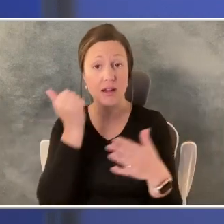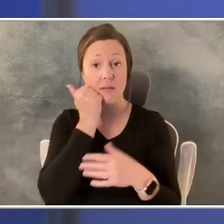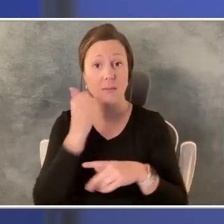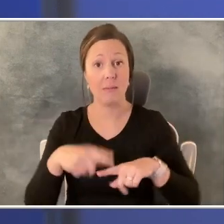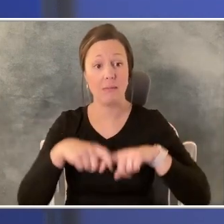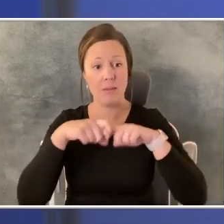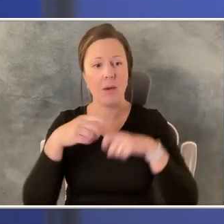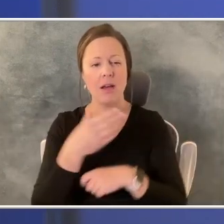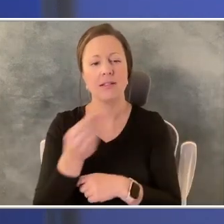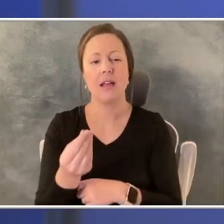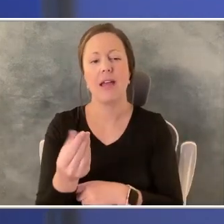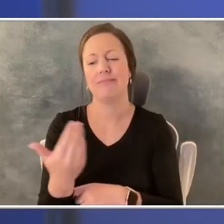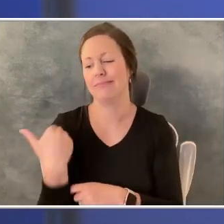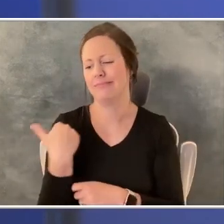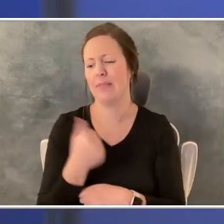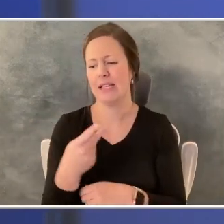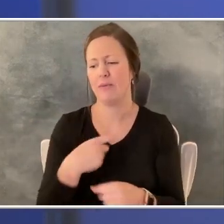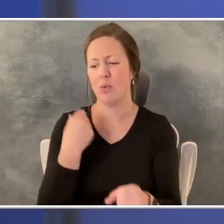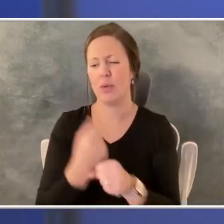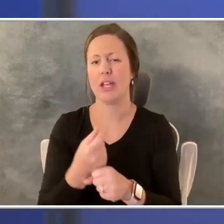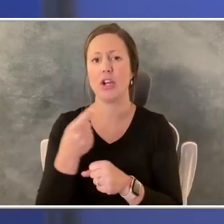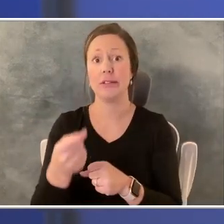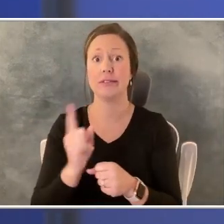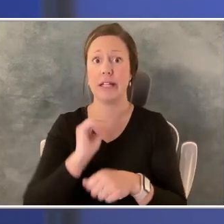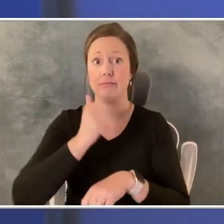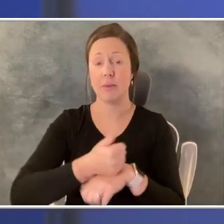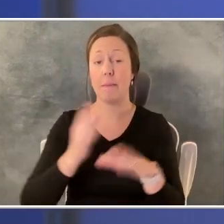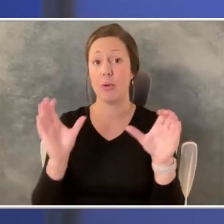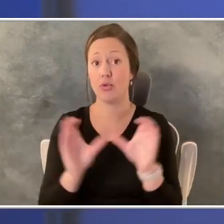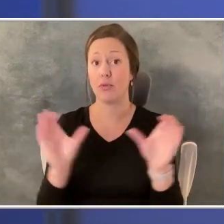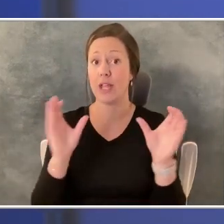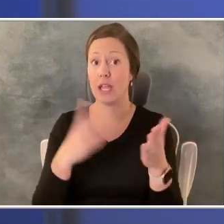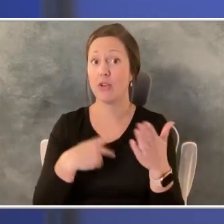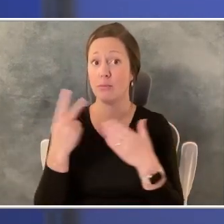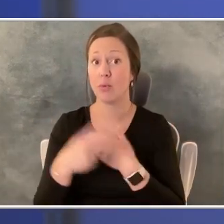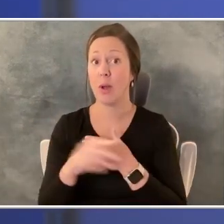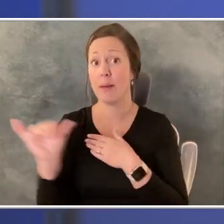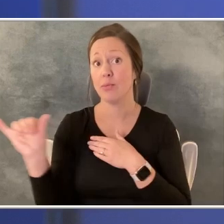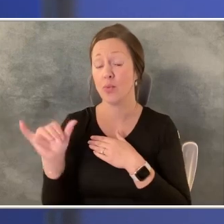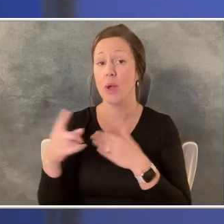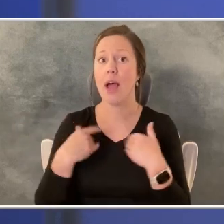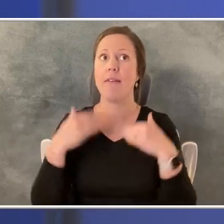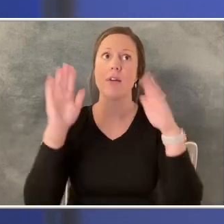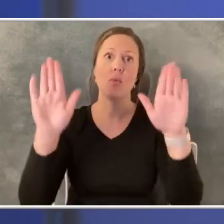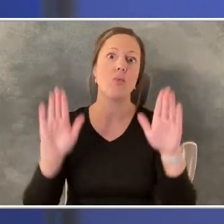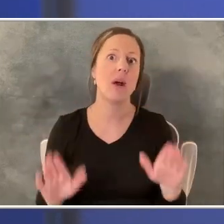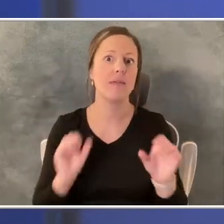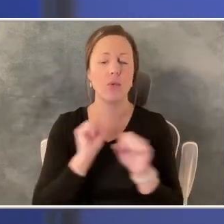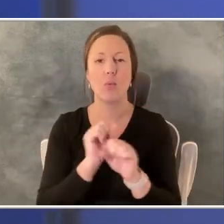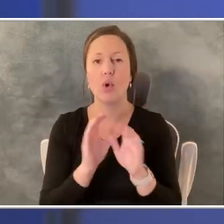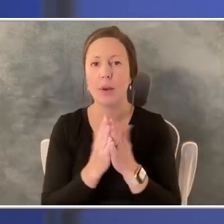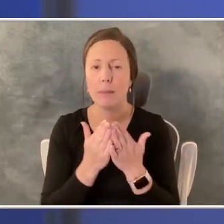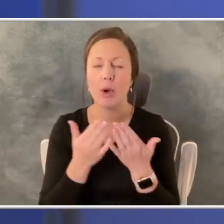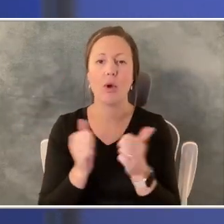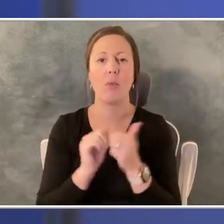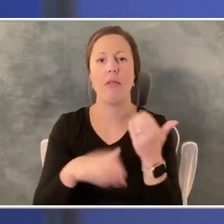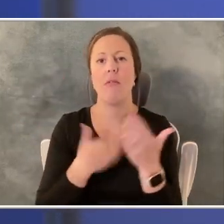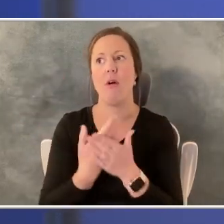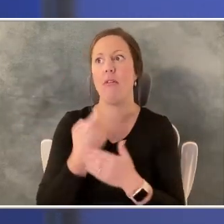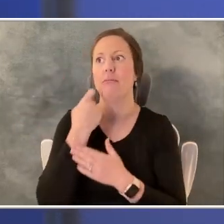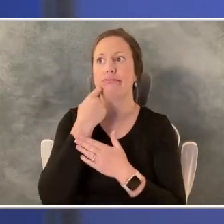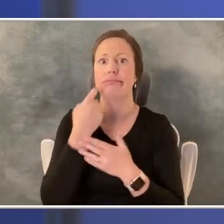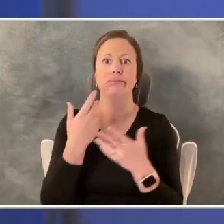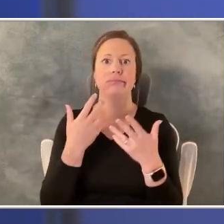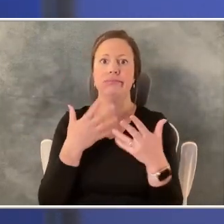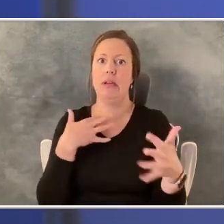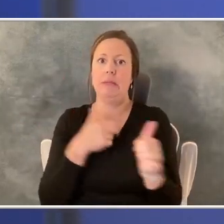few years, they've created a certification program. And they have a wonderful workbook with all of the latest updated,